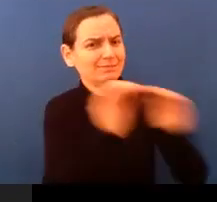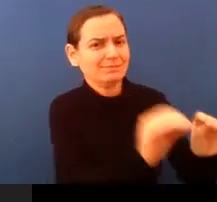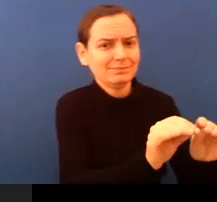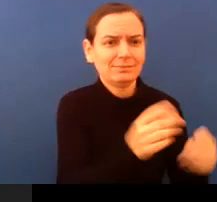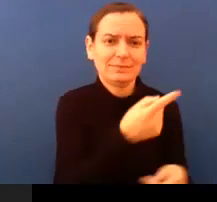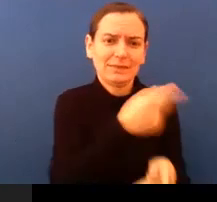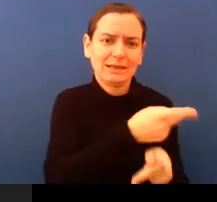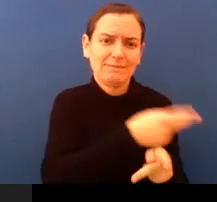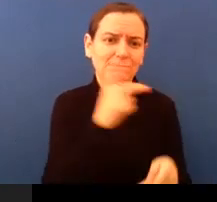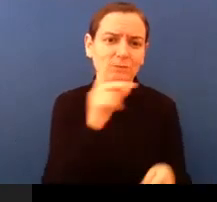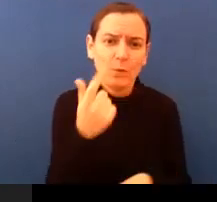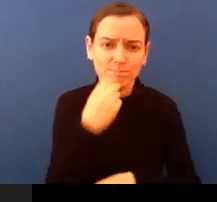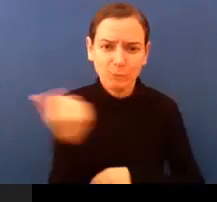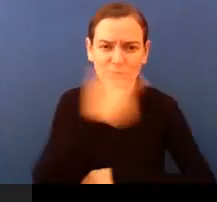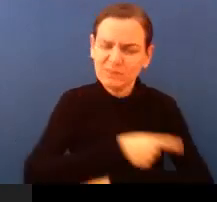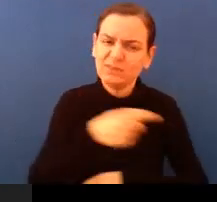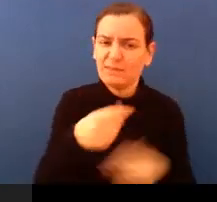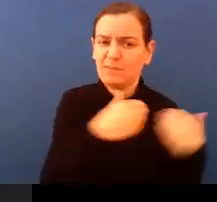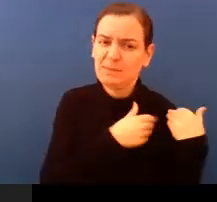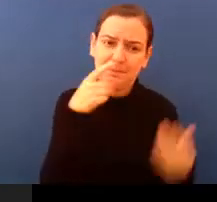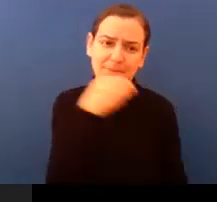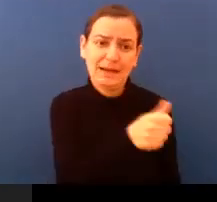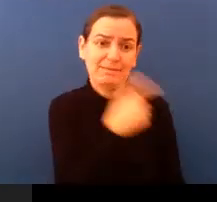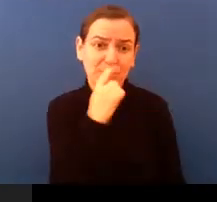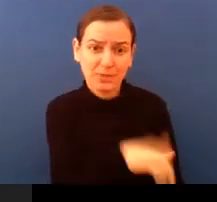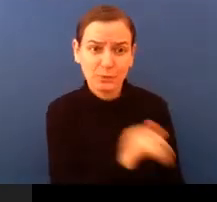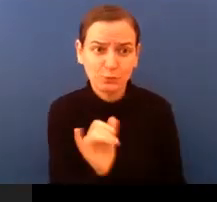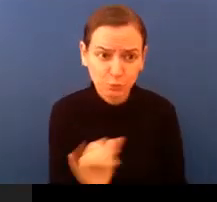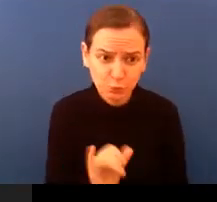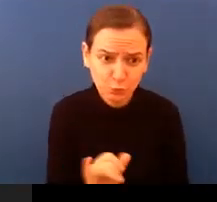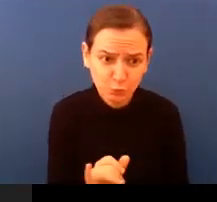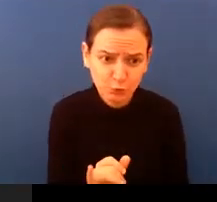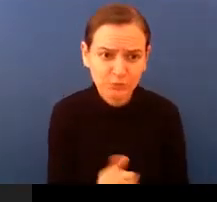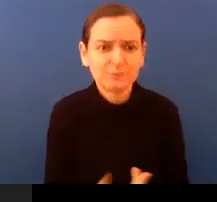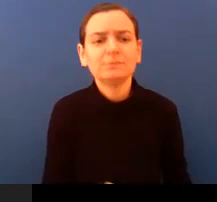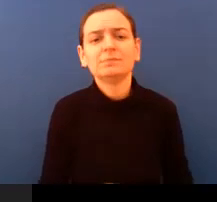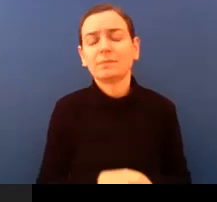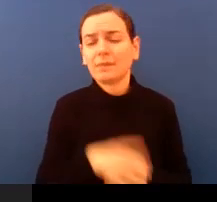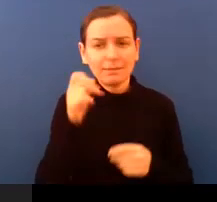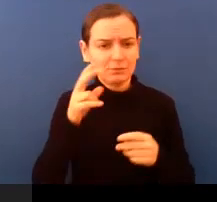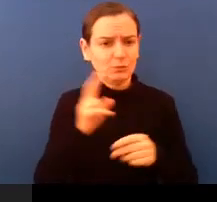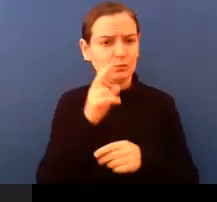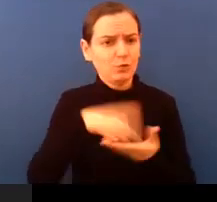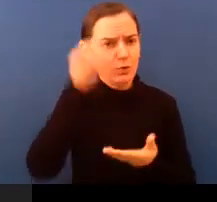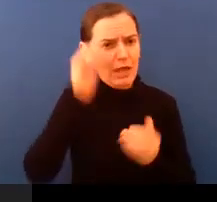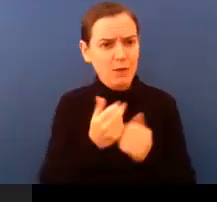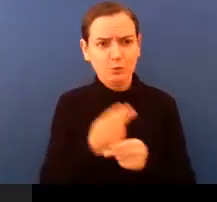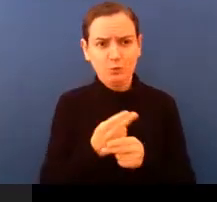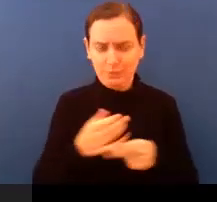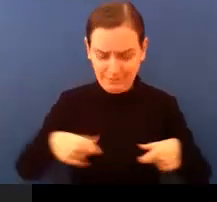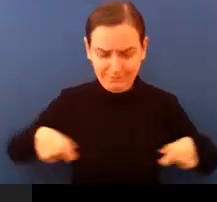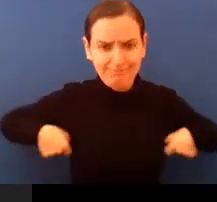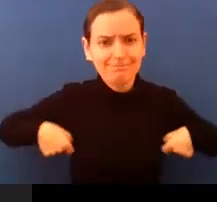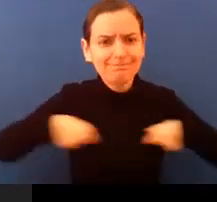So service dogs. Guide dogs are considered service dogs under the ADA, but not all